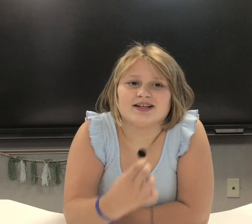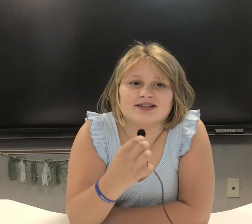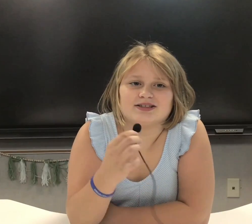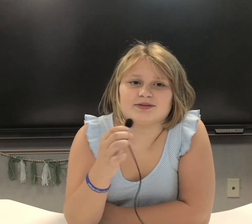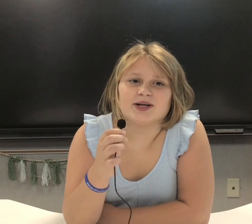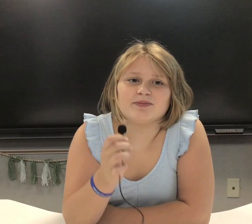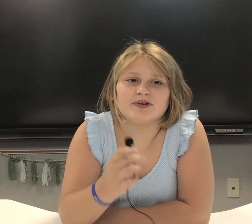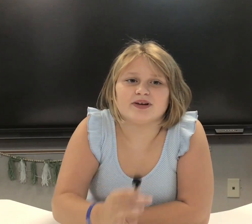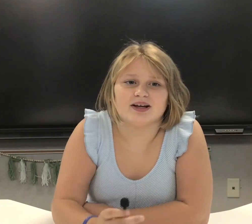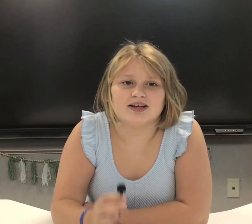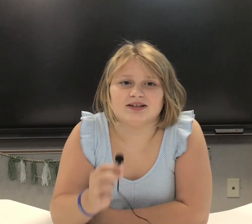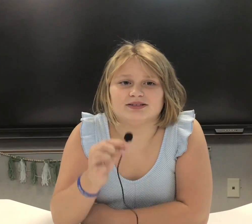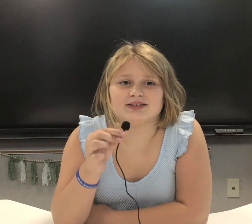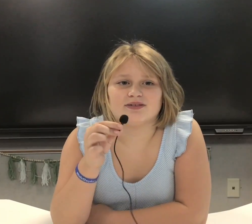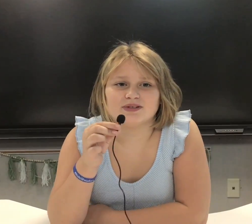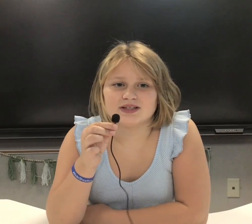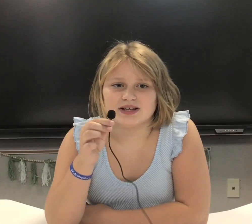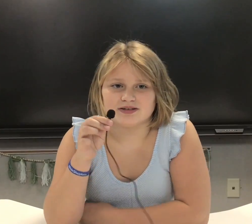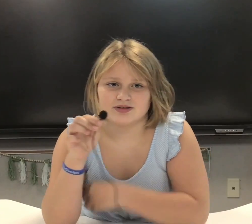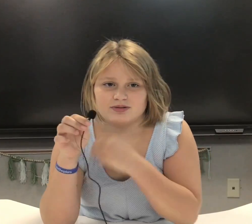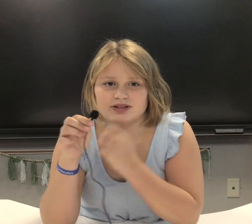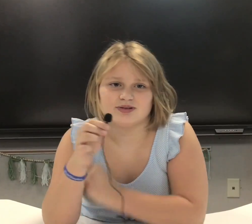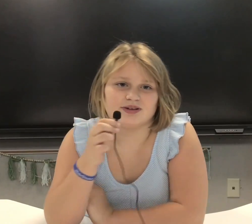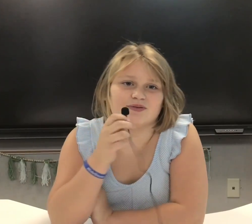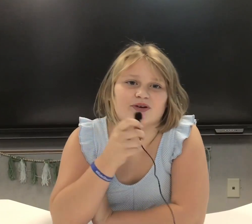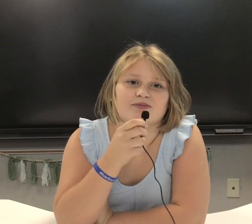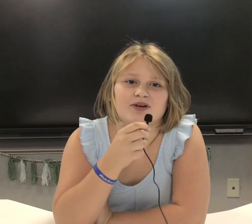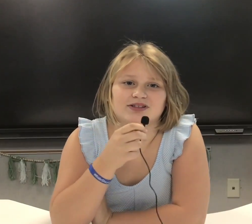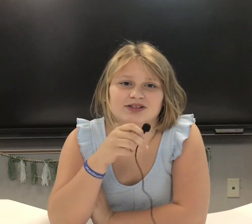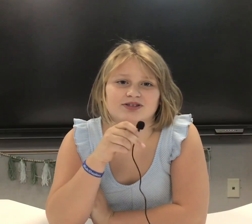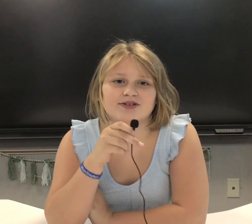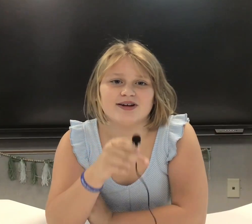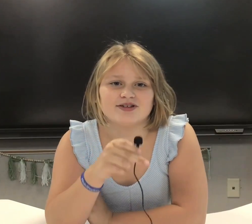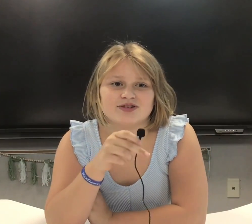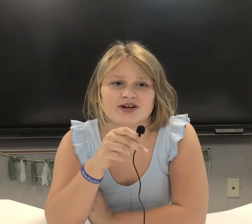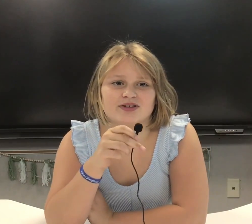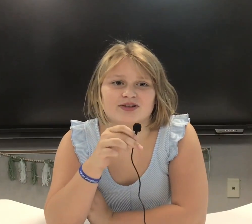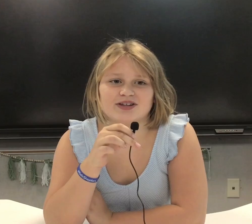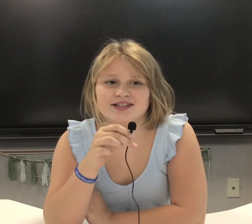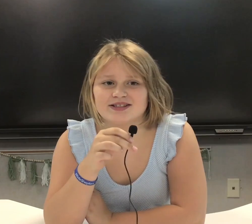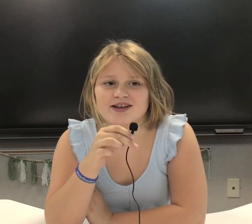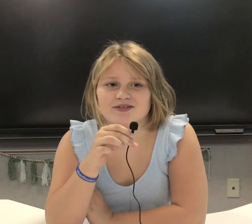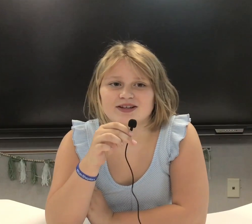Today is September 17th, 2024. Marks the